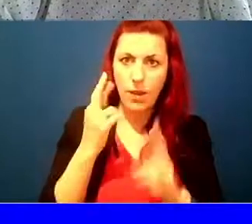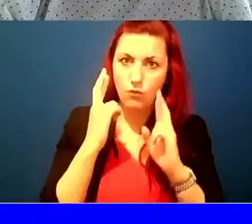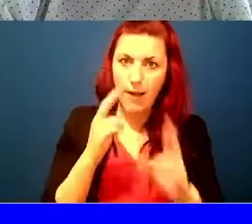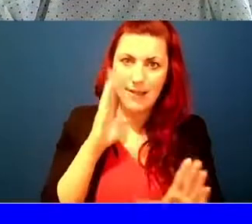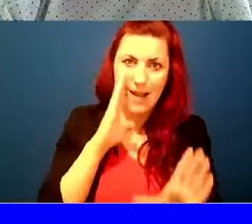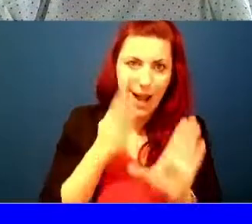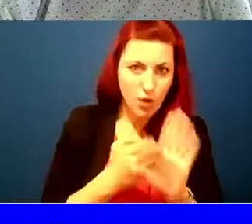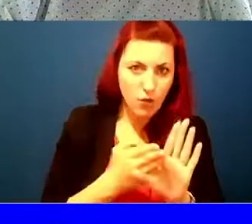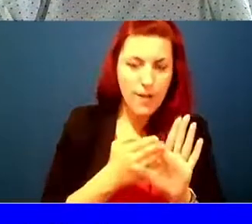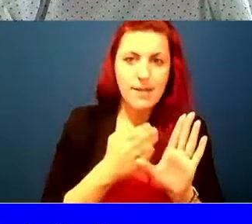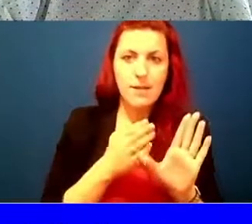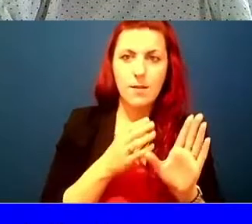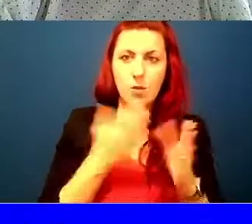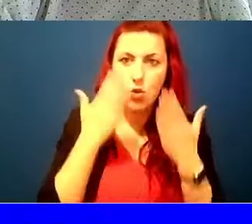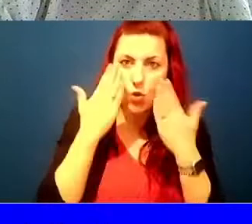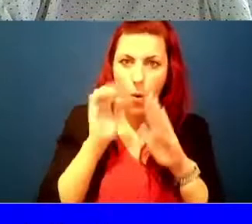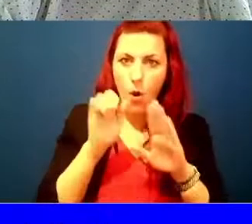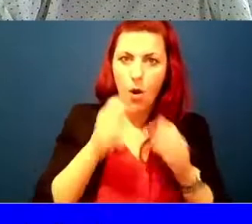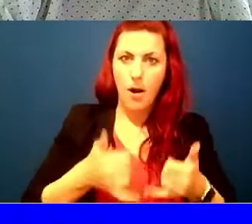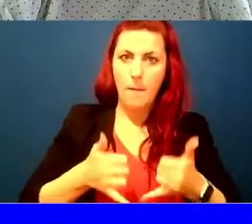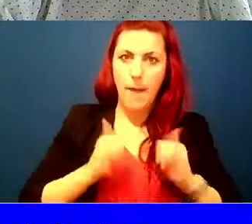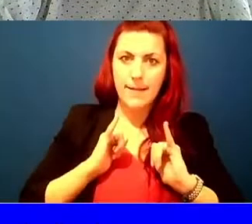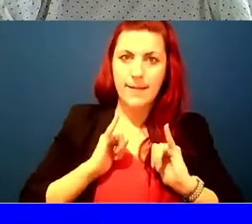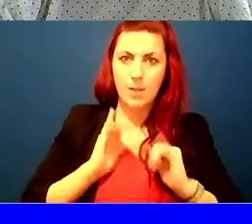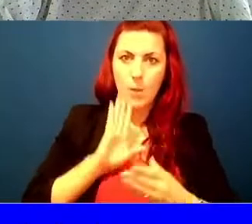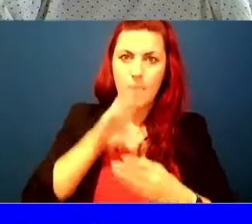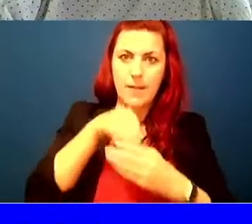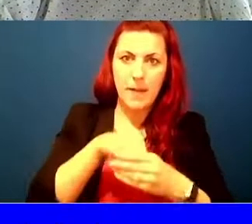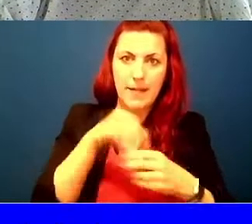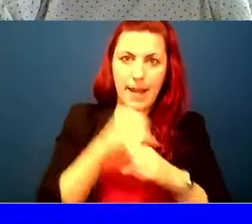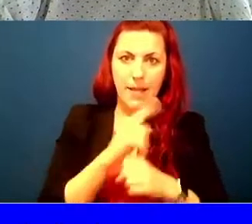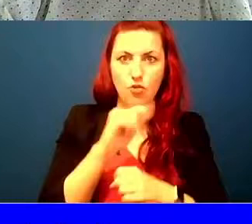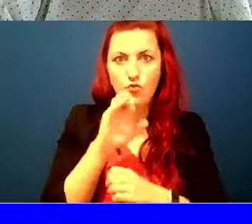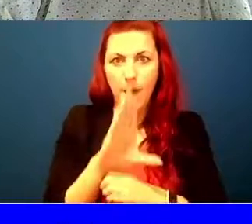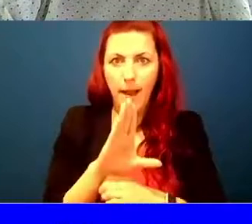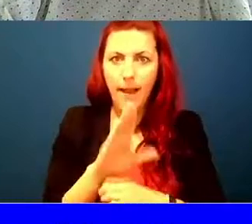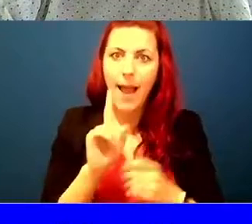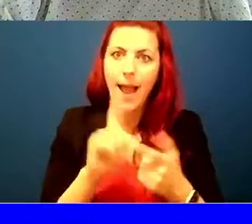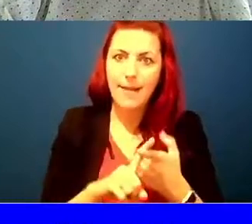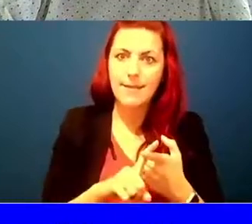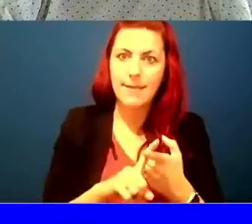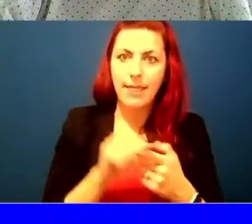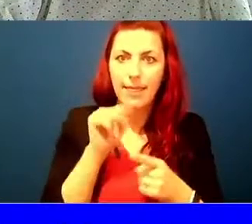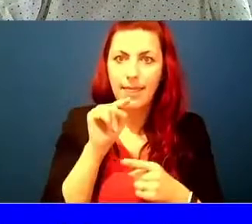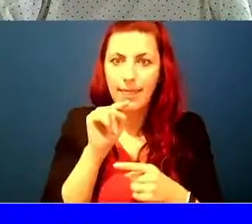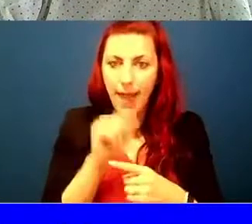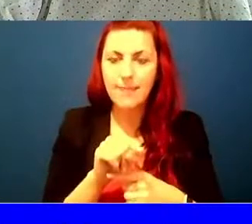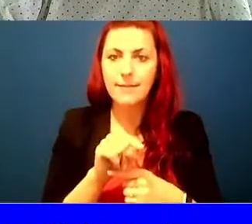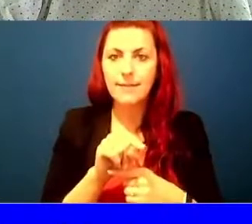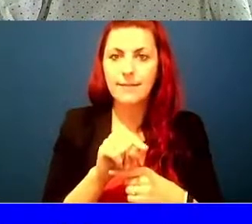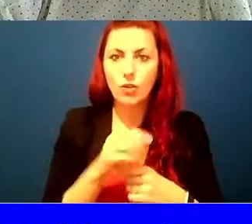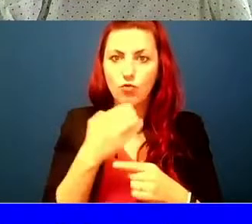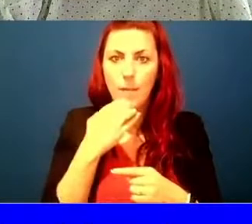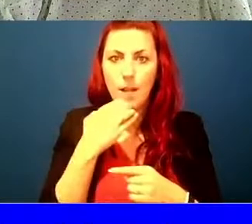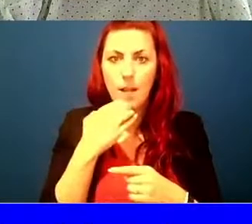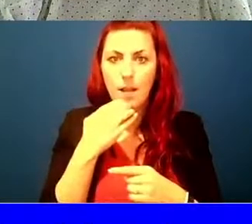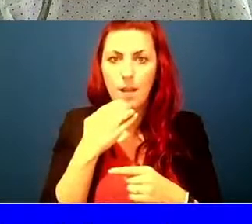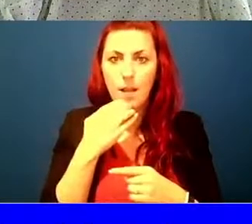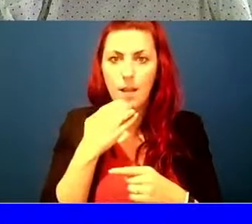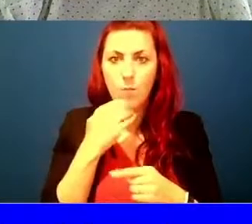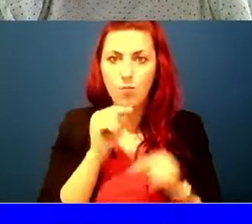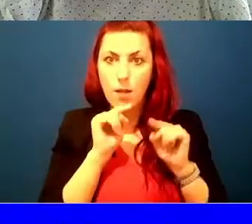psychiatrists around her capacity to participate in the trial. And actually that criminal prosecution did not proceed. It was found